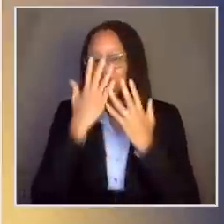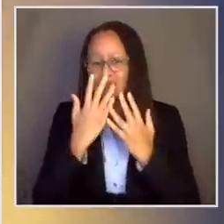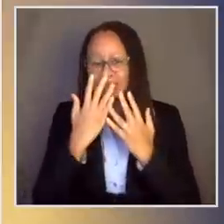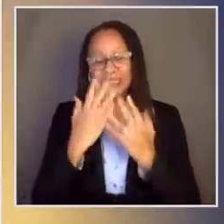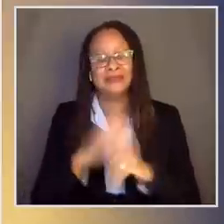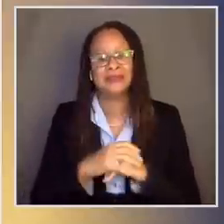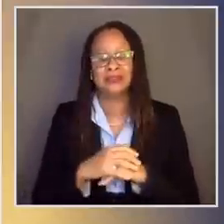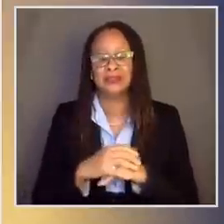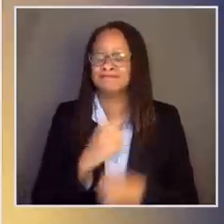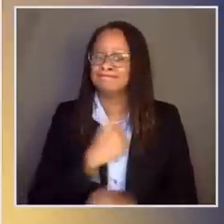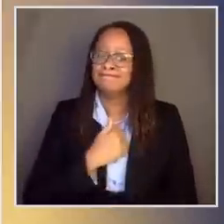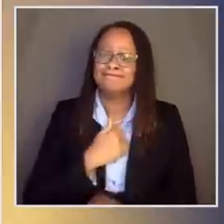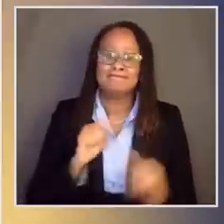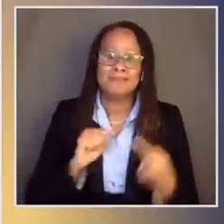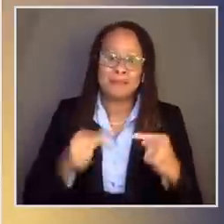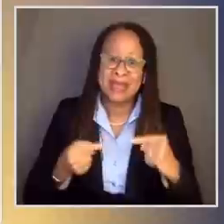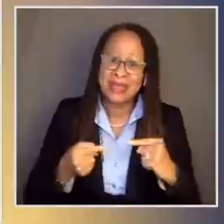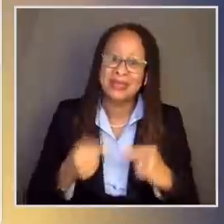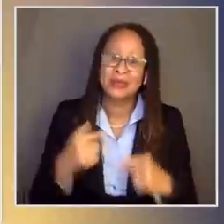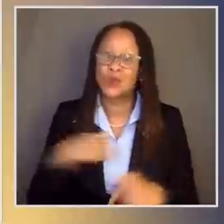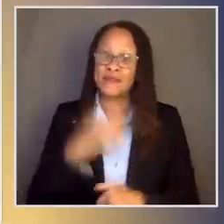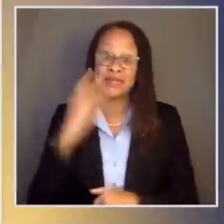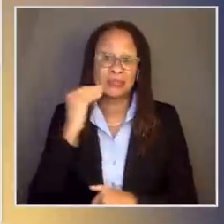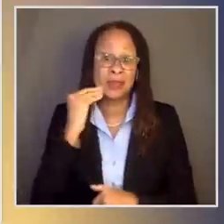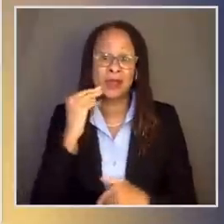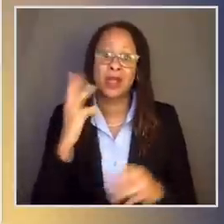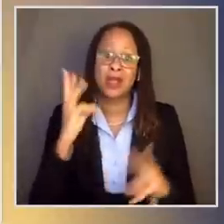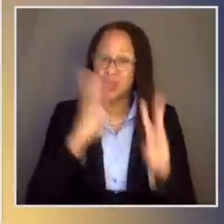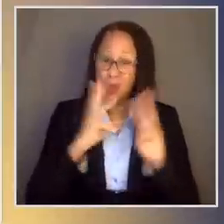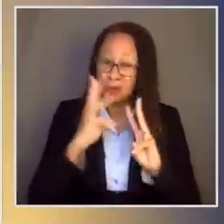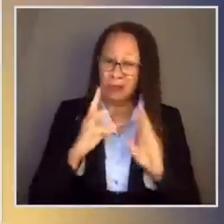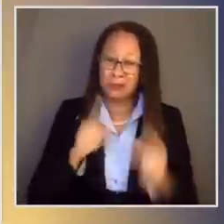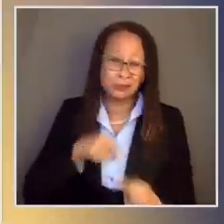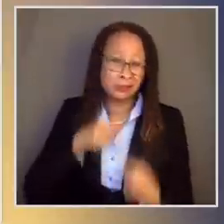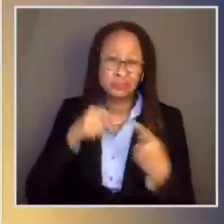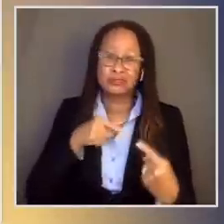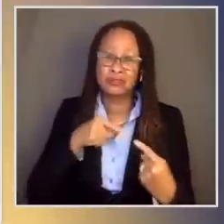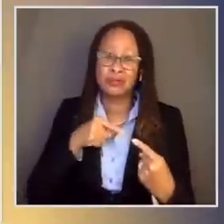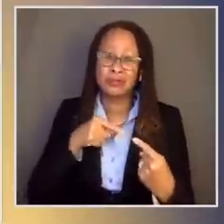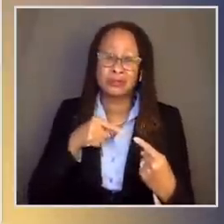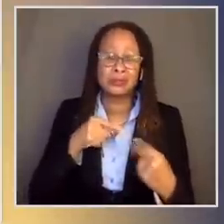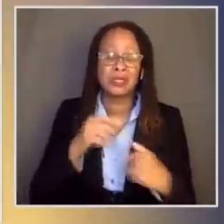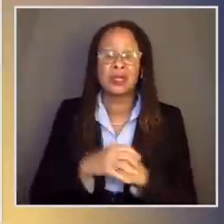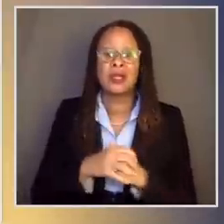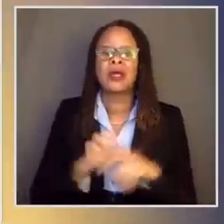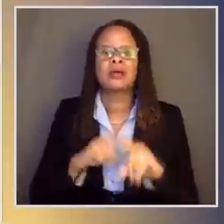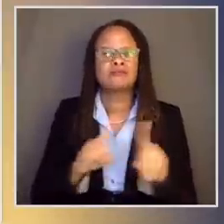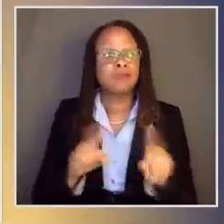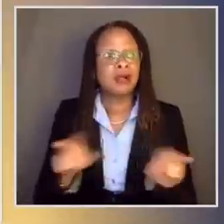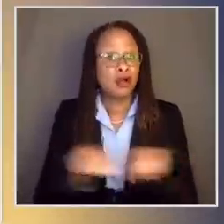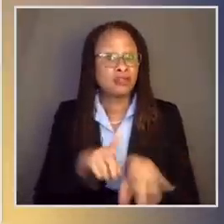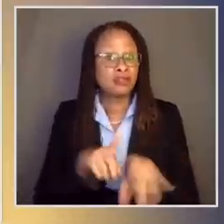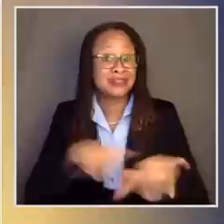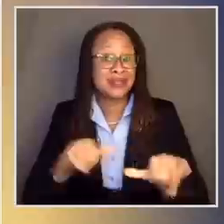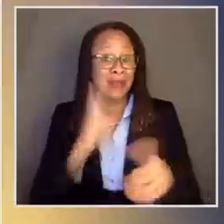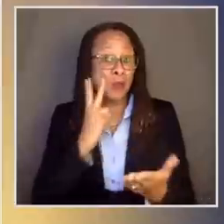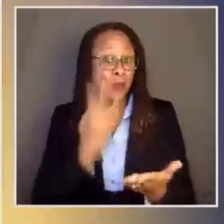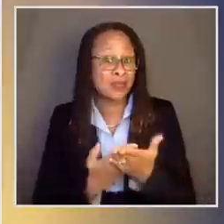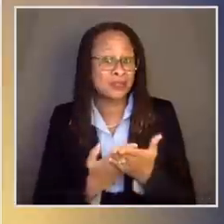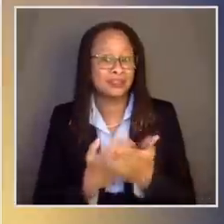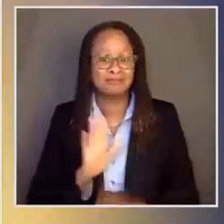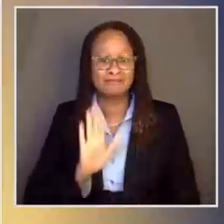and pain, the worries and the struggles. But we have also witnessed your